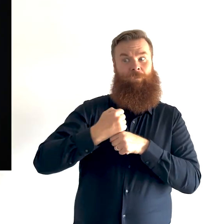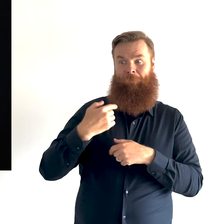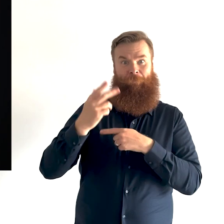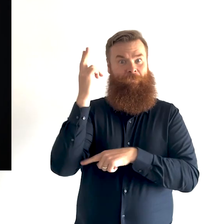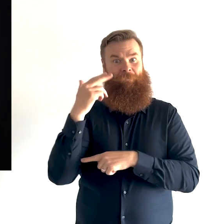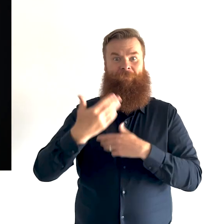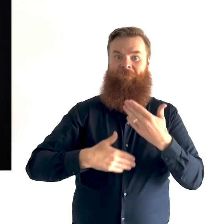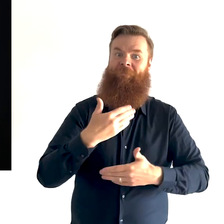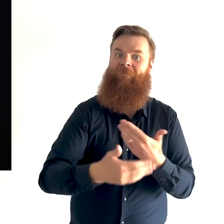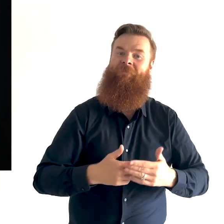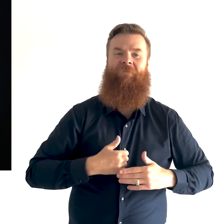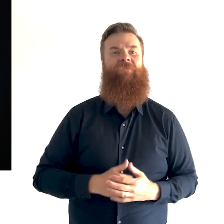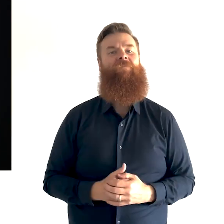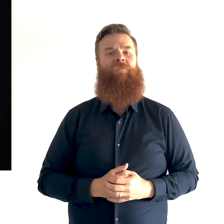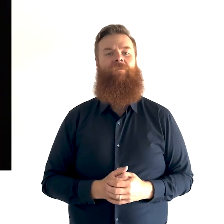manager.